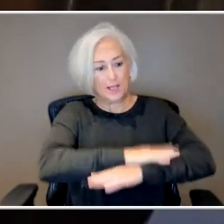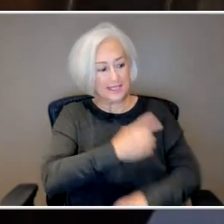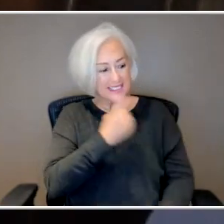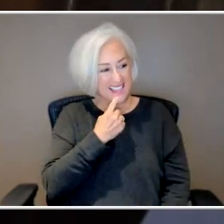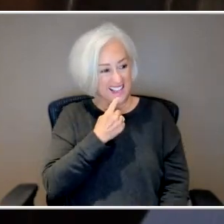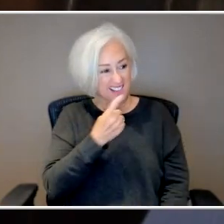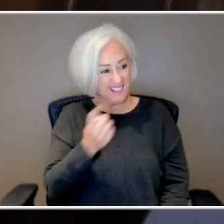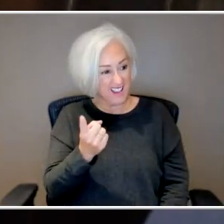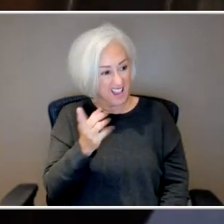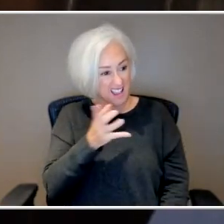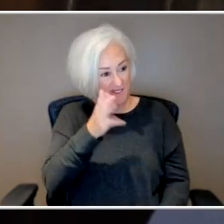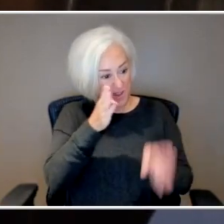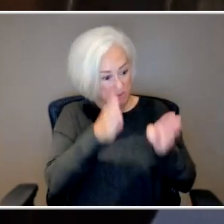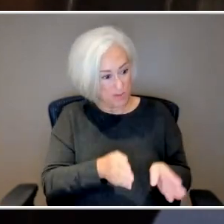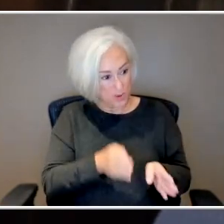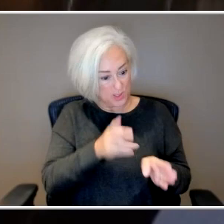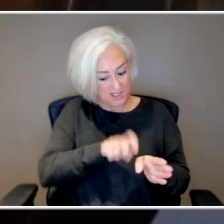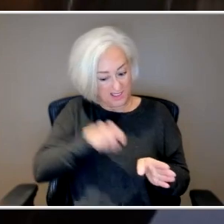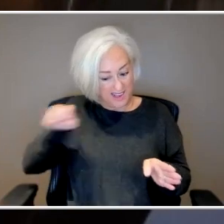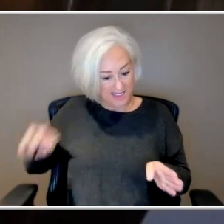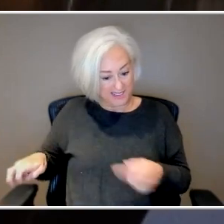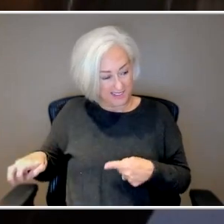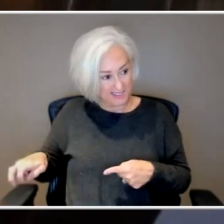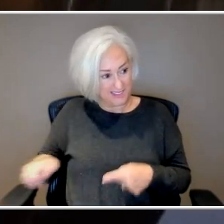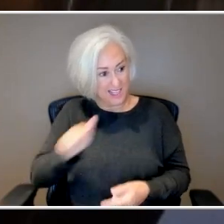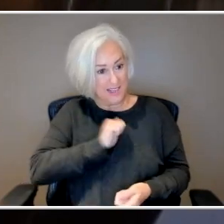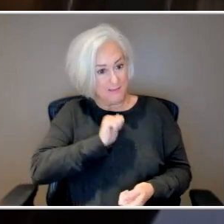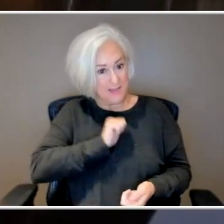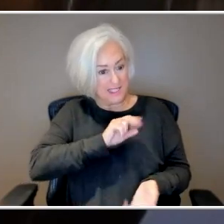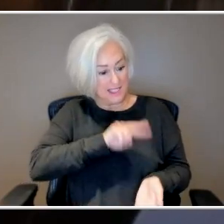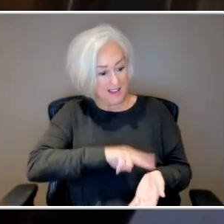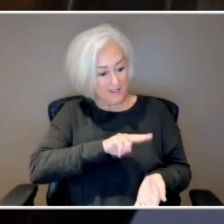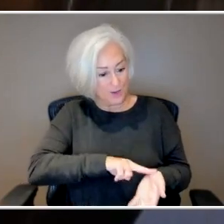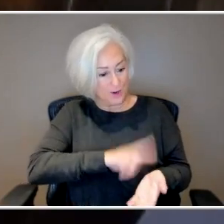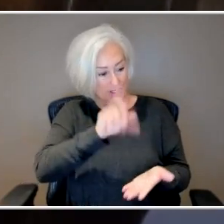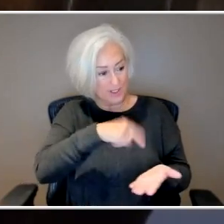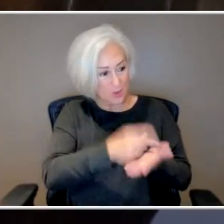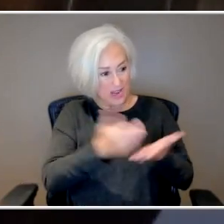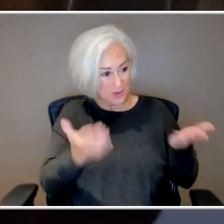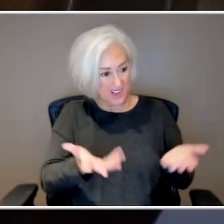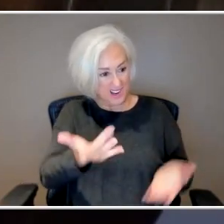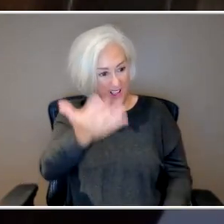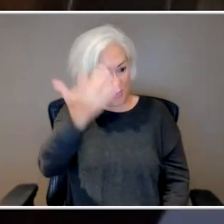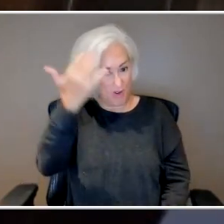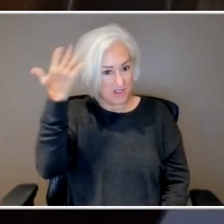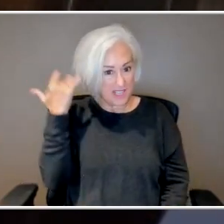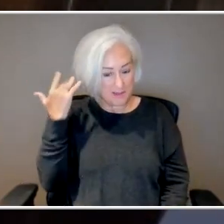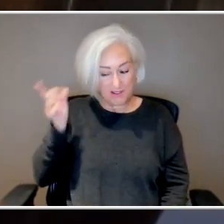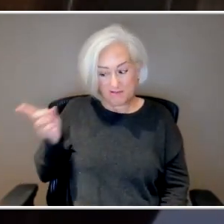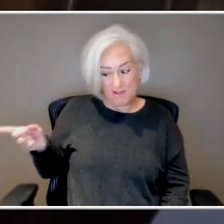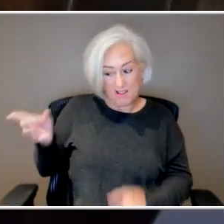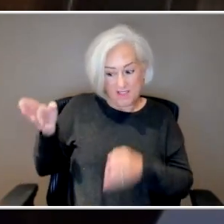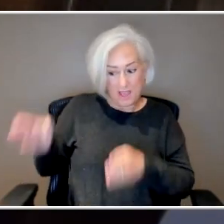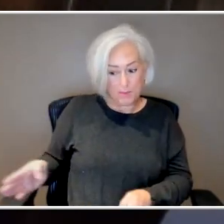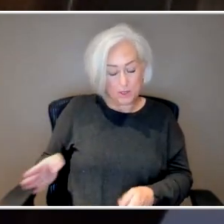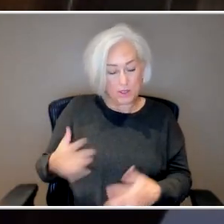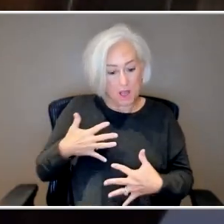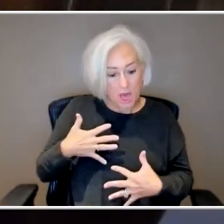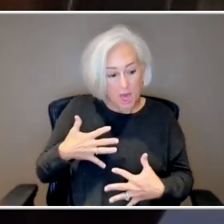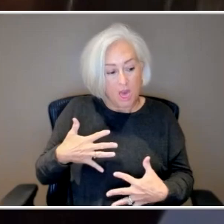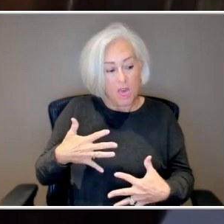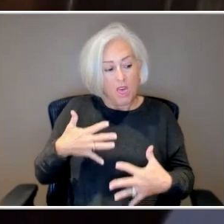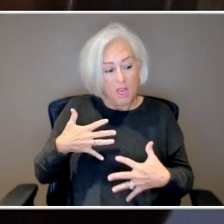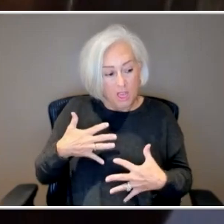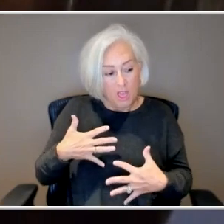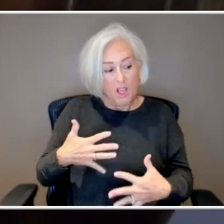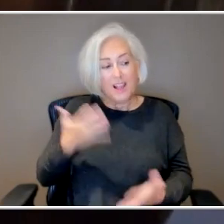to me. I actually am a nurse. I graduated here a long time ago, but this person is not breathing well. I think you might want to take